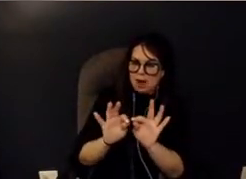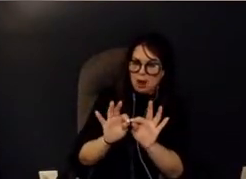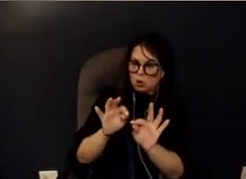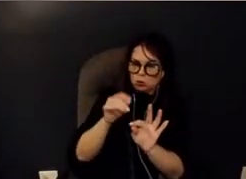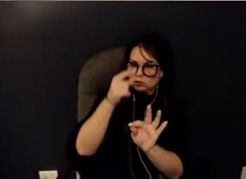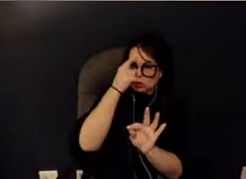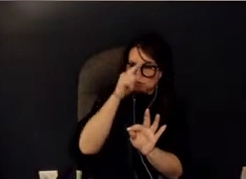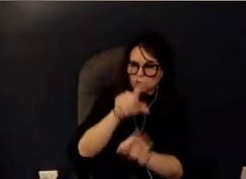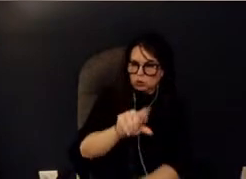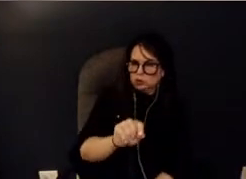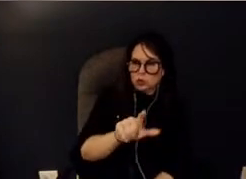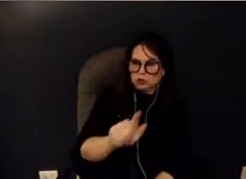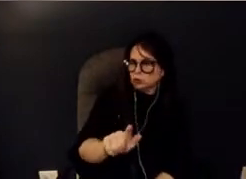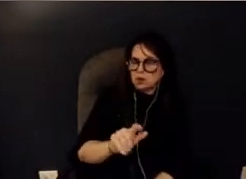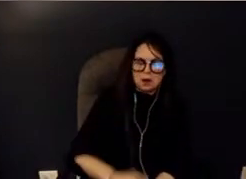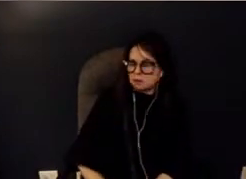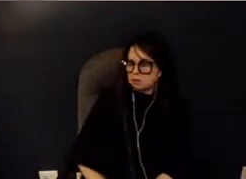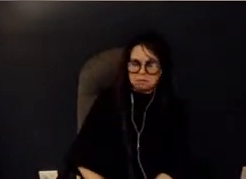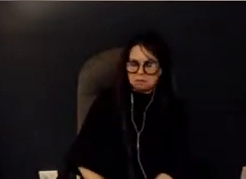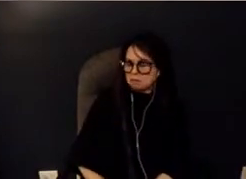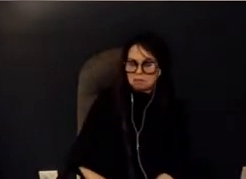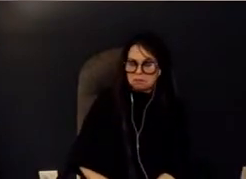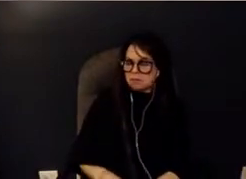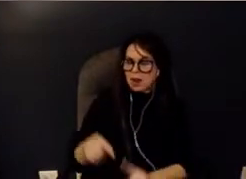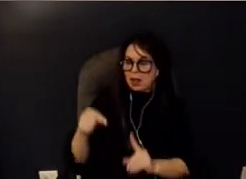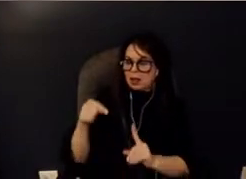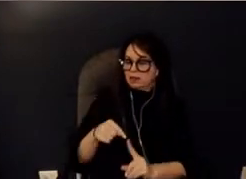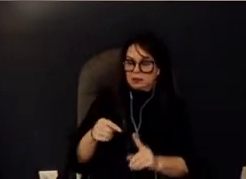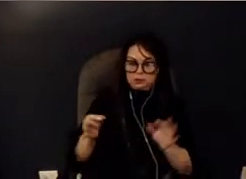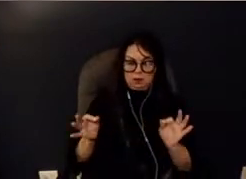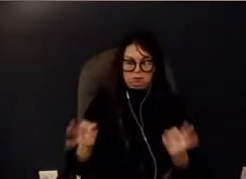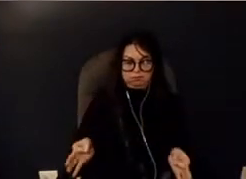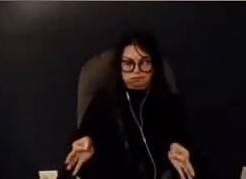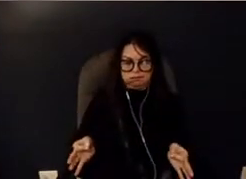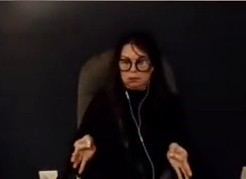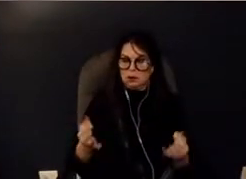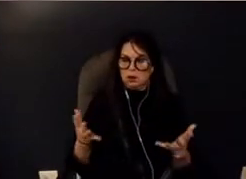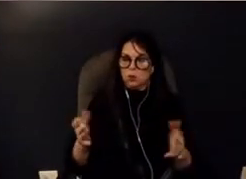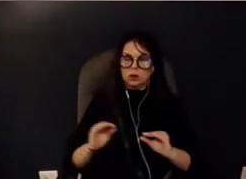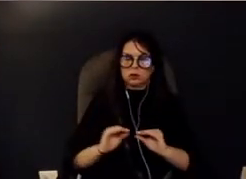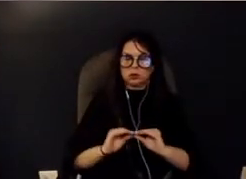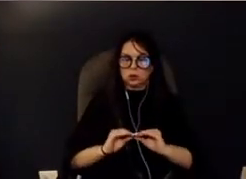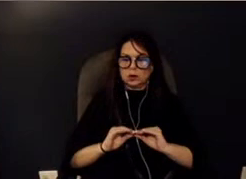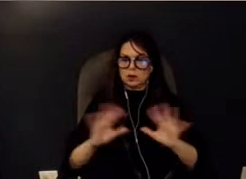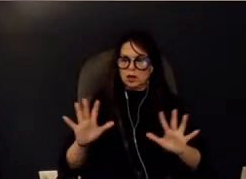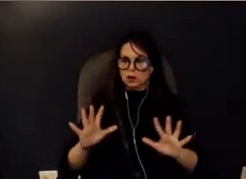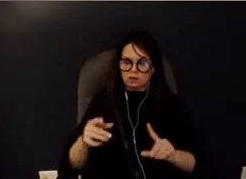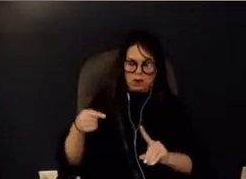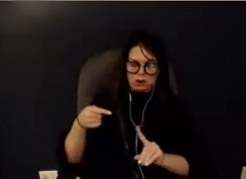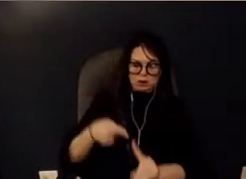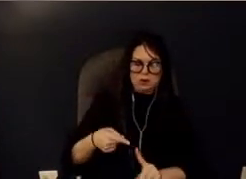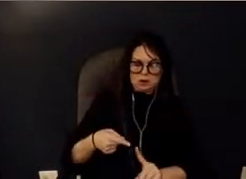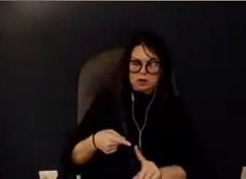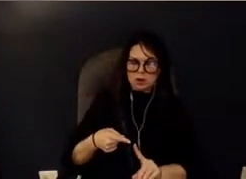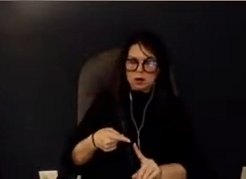about clarifying what the starting point is for the budget conversations for